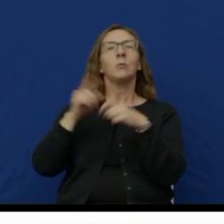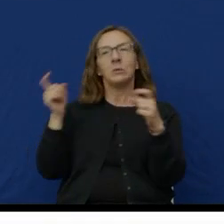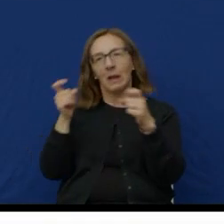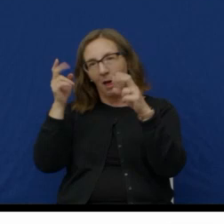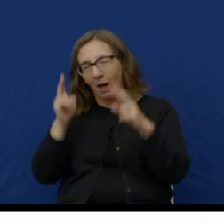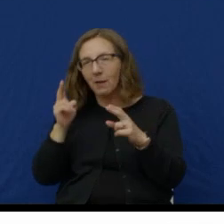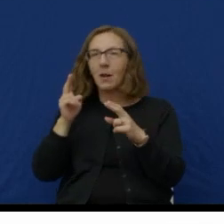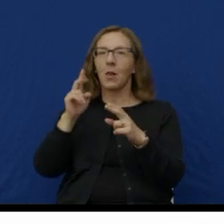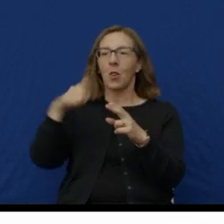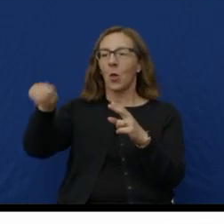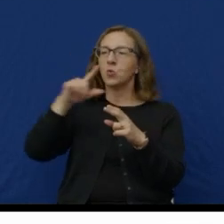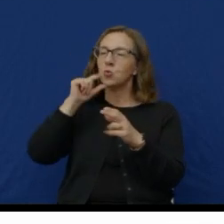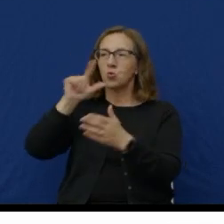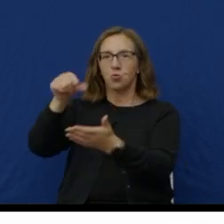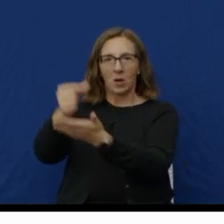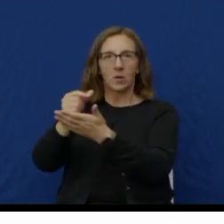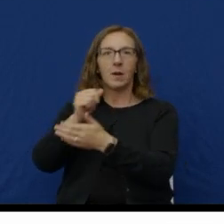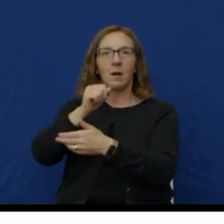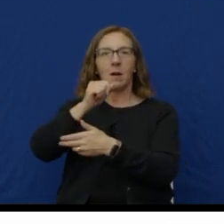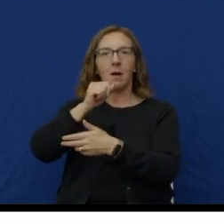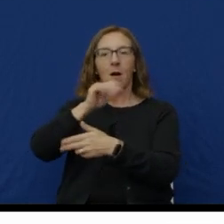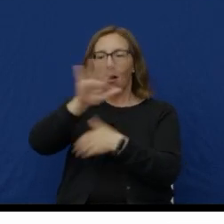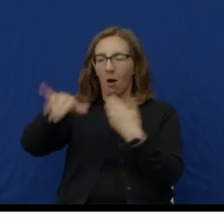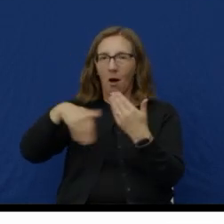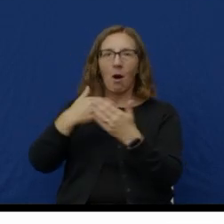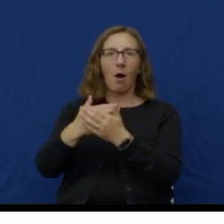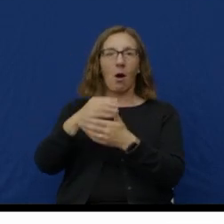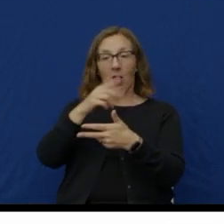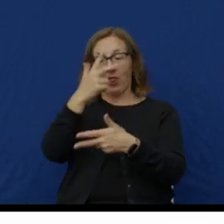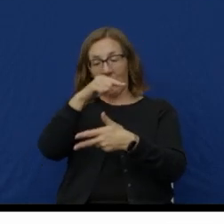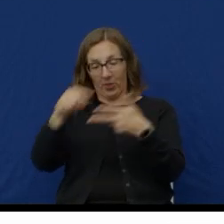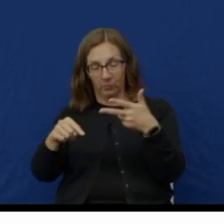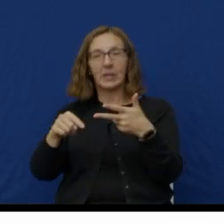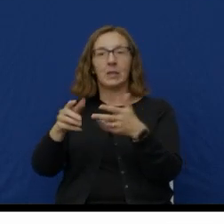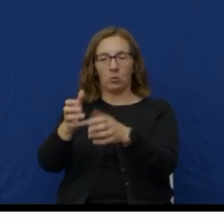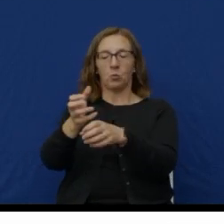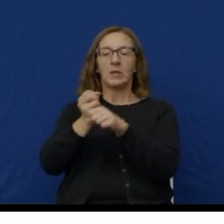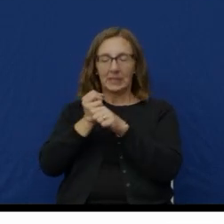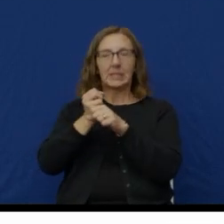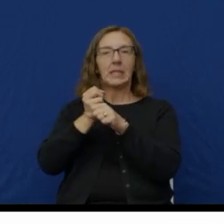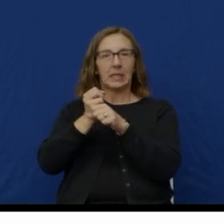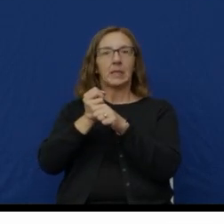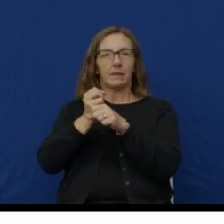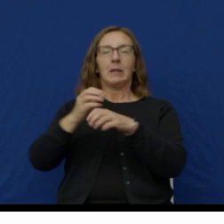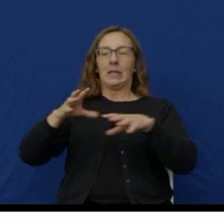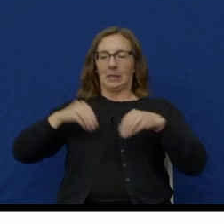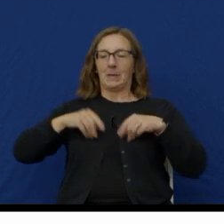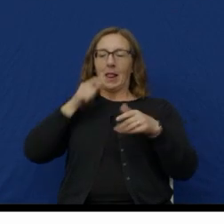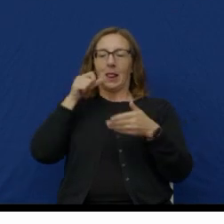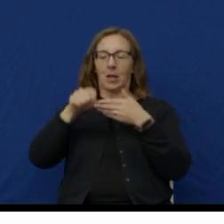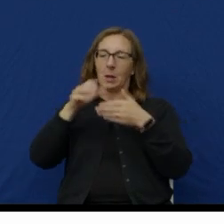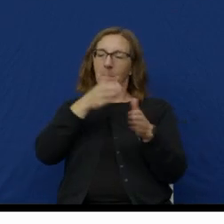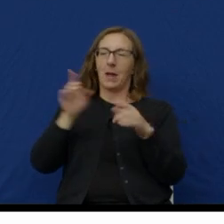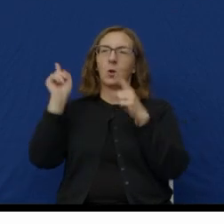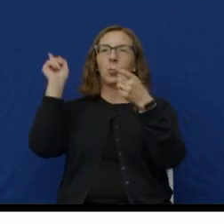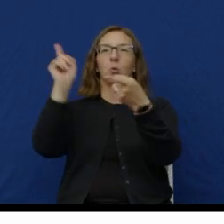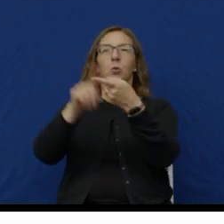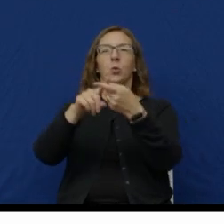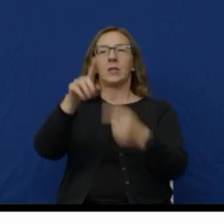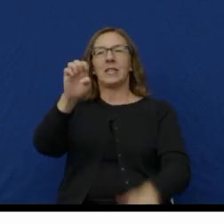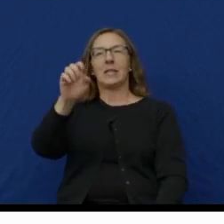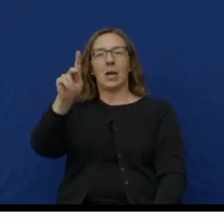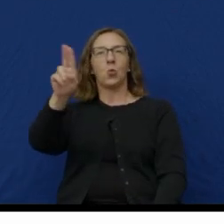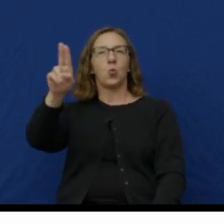2023 graduating seniors. All 3 students received acceptance letters and plan to attend Eastern Kentucky University in the fall semester.